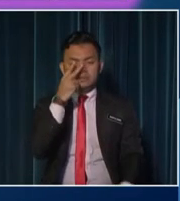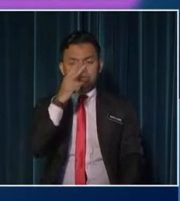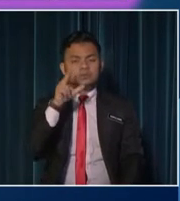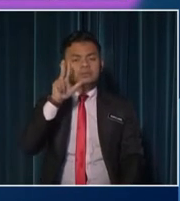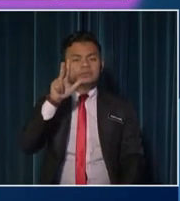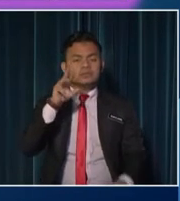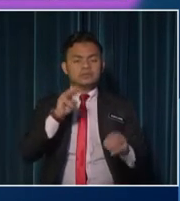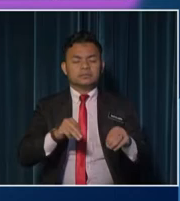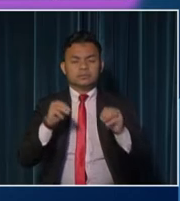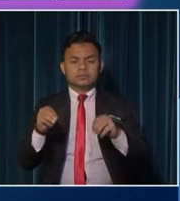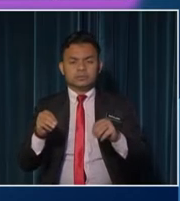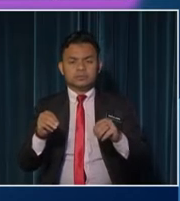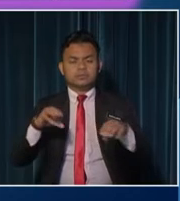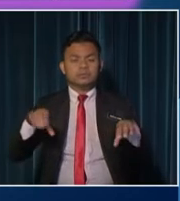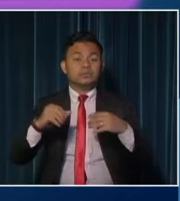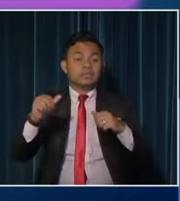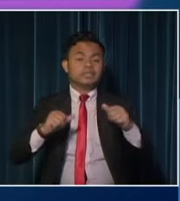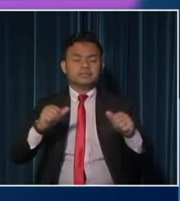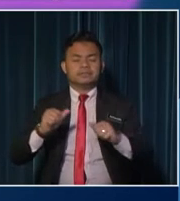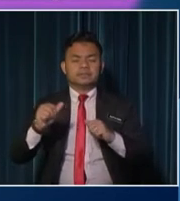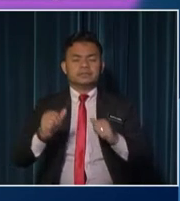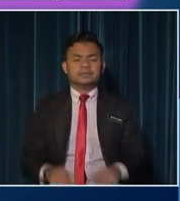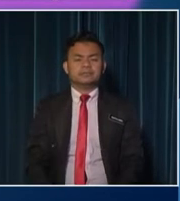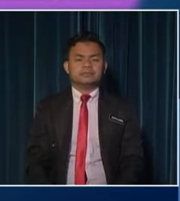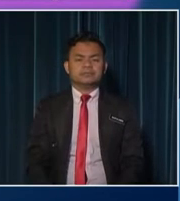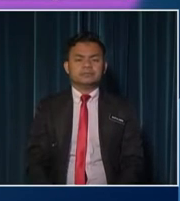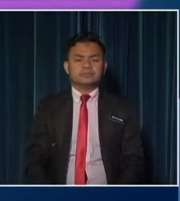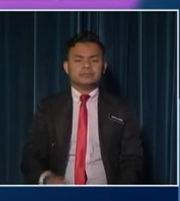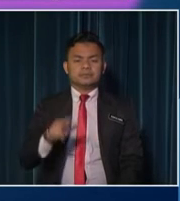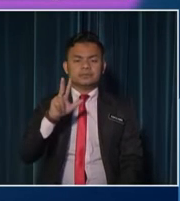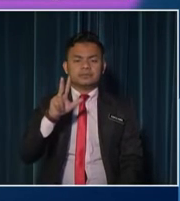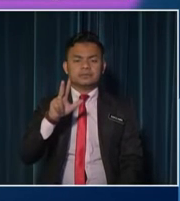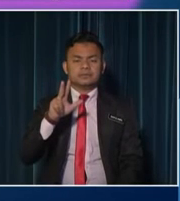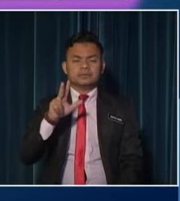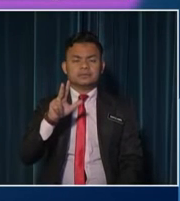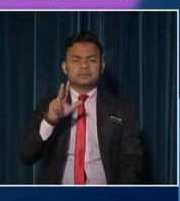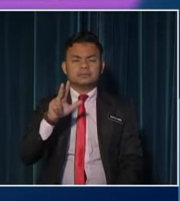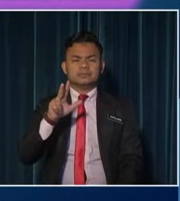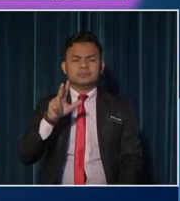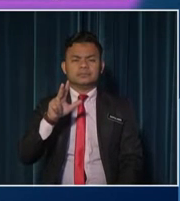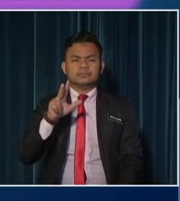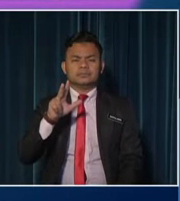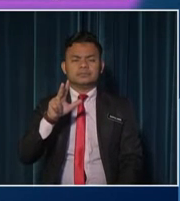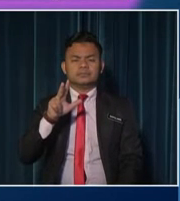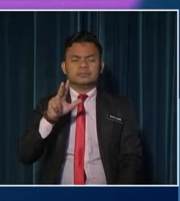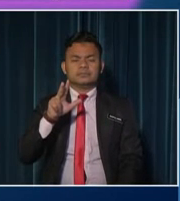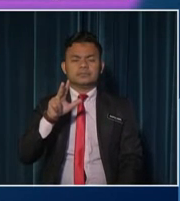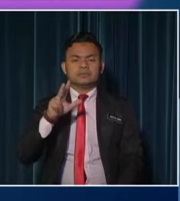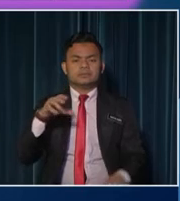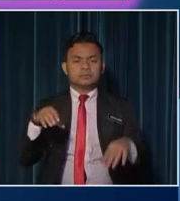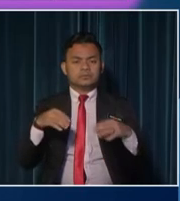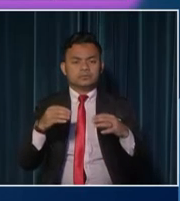pupils carrying out an activity. The three pupils are building a simple electric